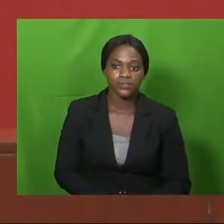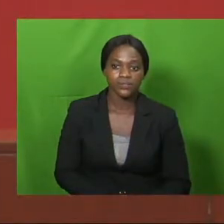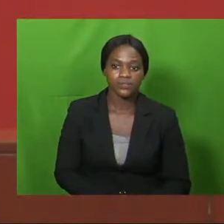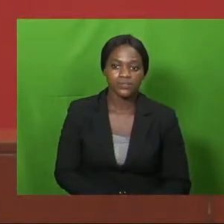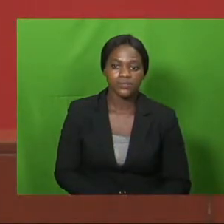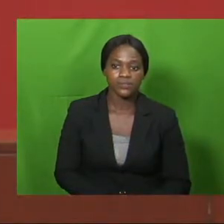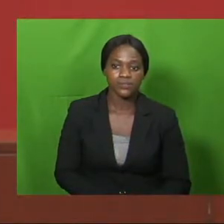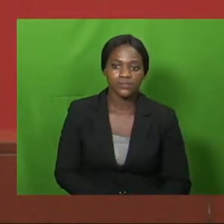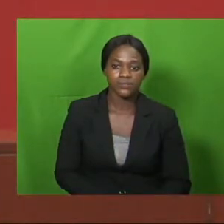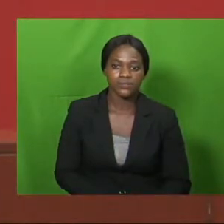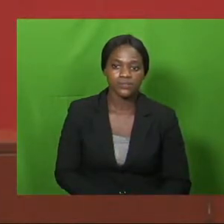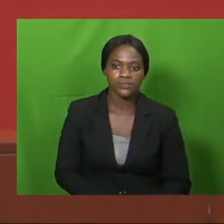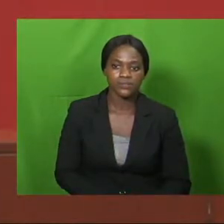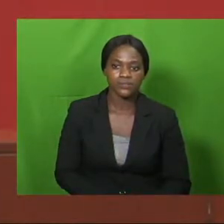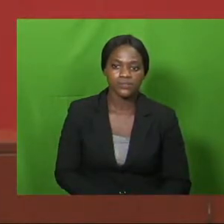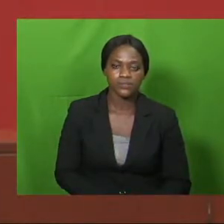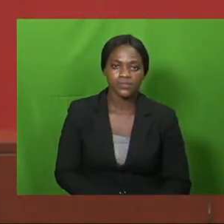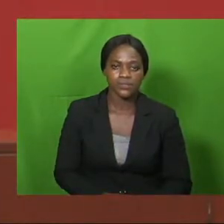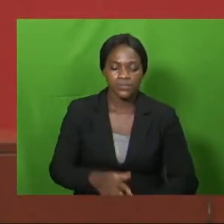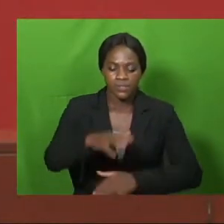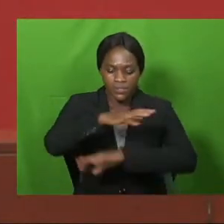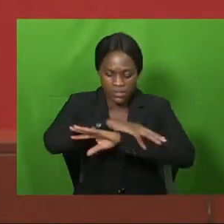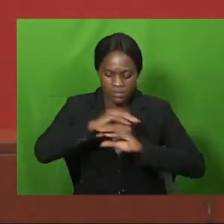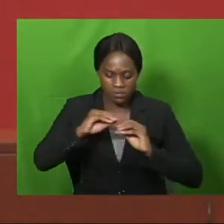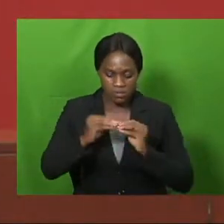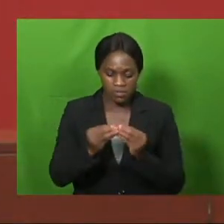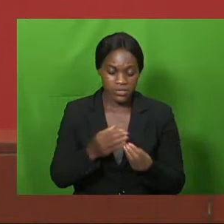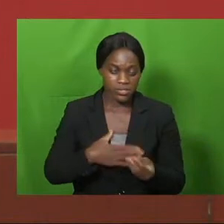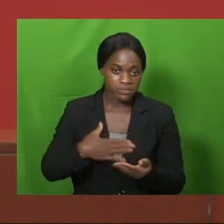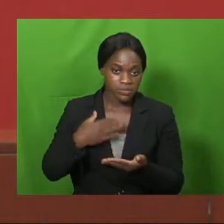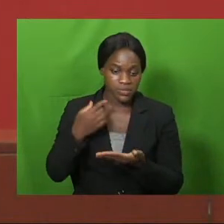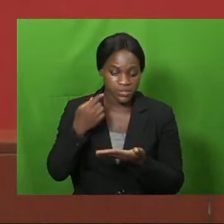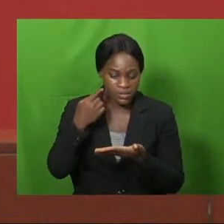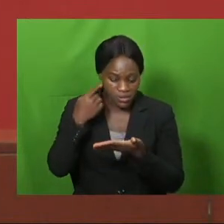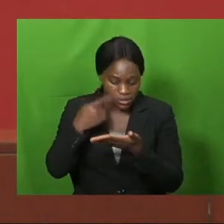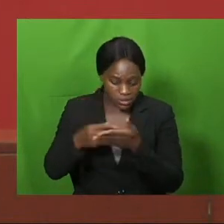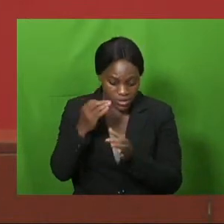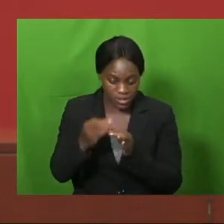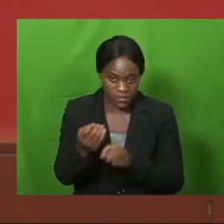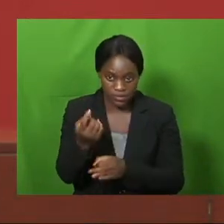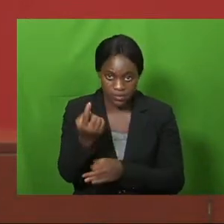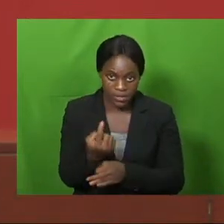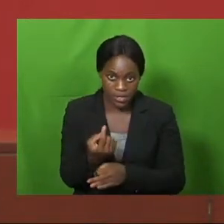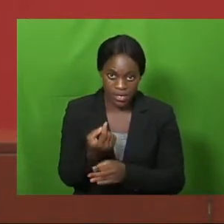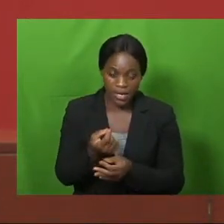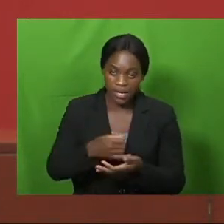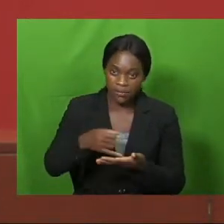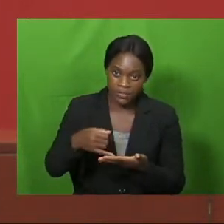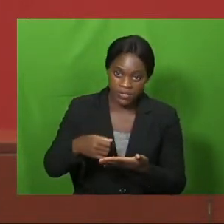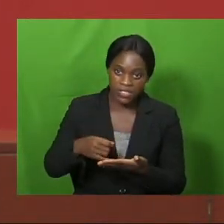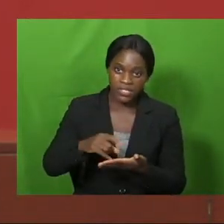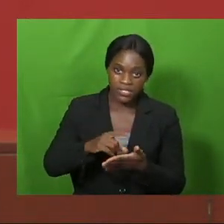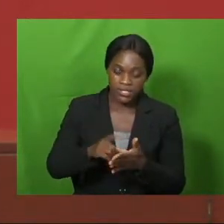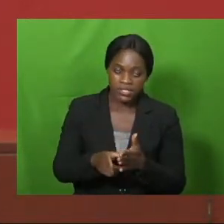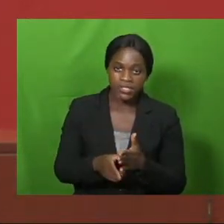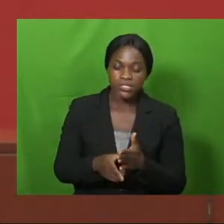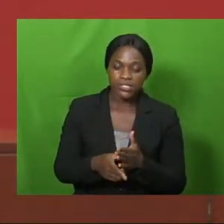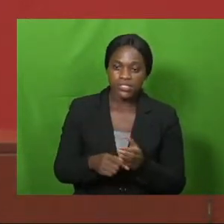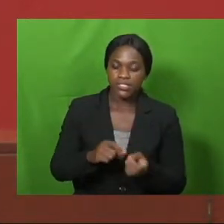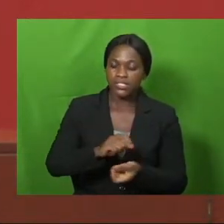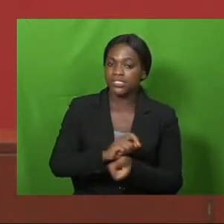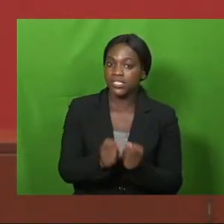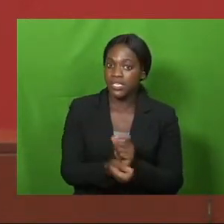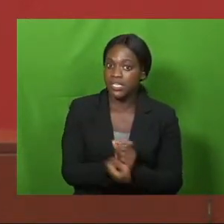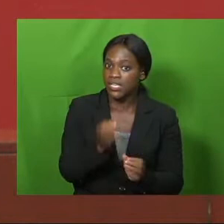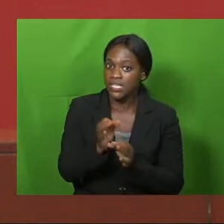Honorable, table, check. If he signed, he came and he signed, please make the corrections. But if he